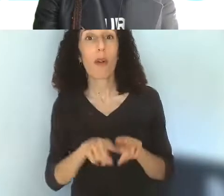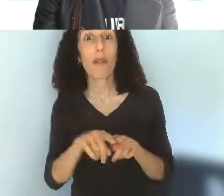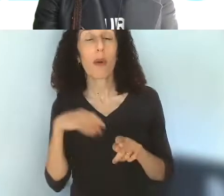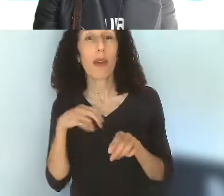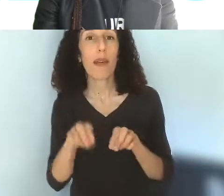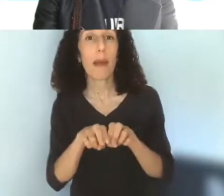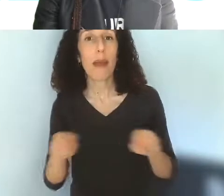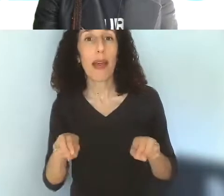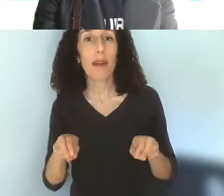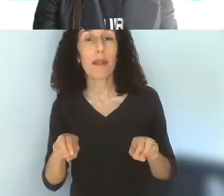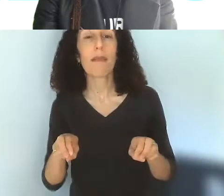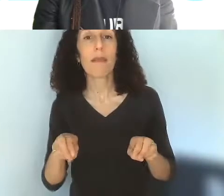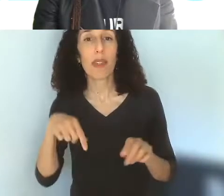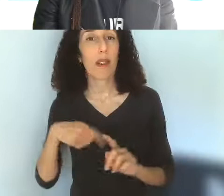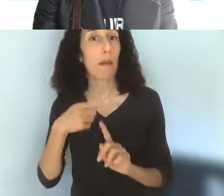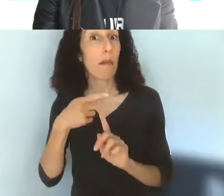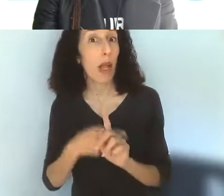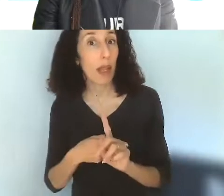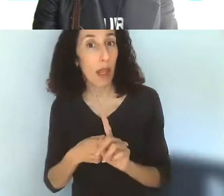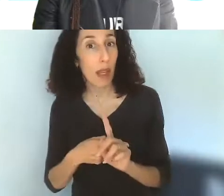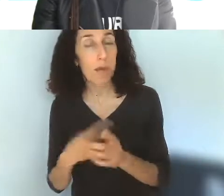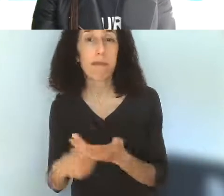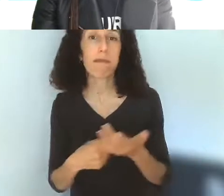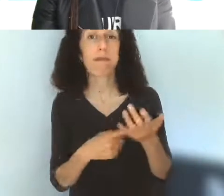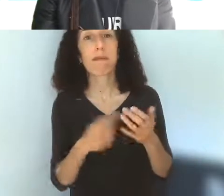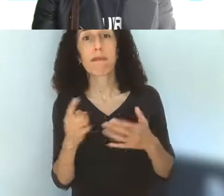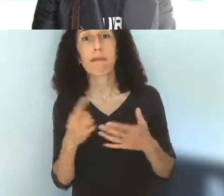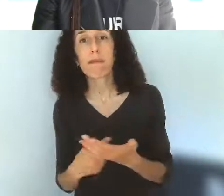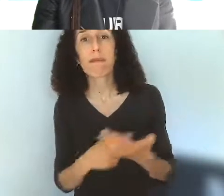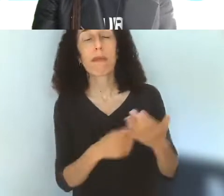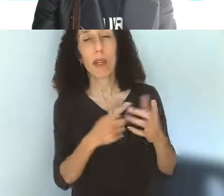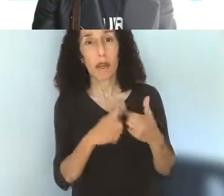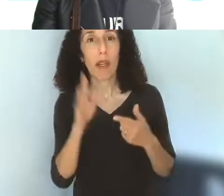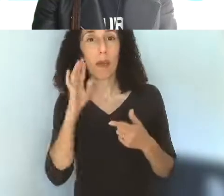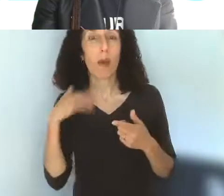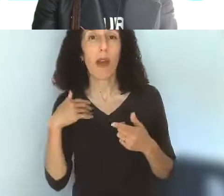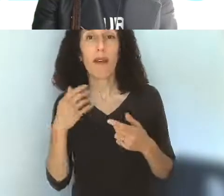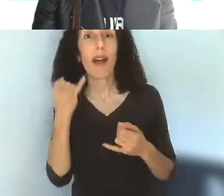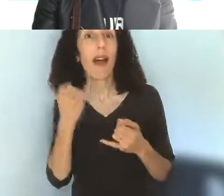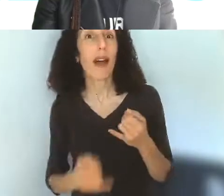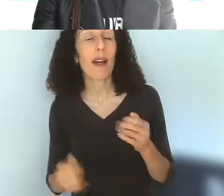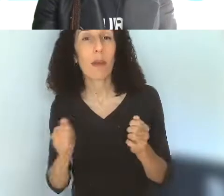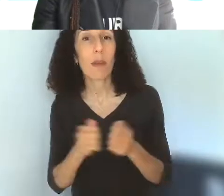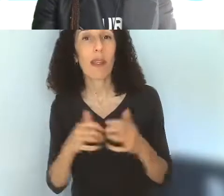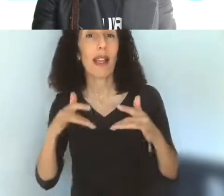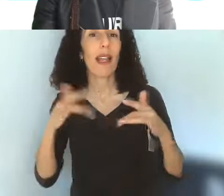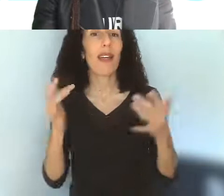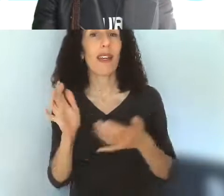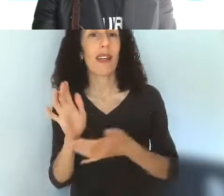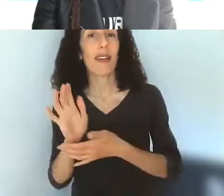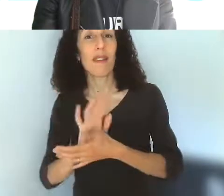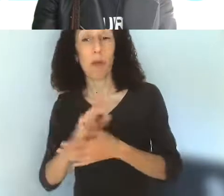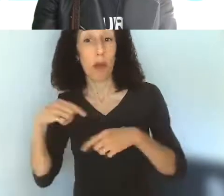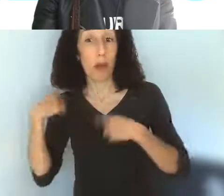month and close out with the screening of another film, some light fare comedy. We thought we'd end on a humorous